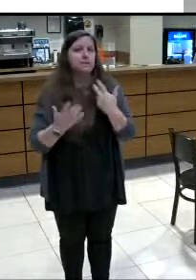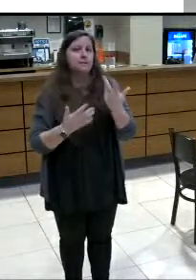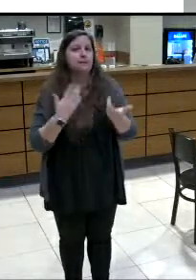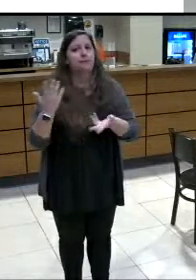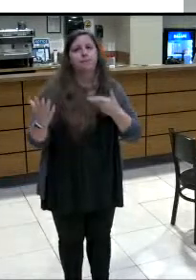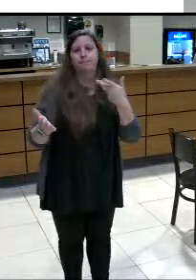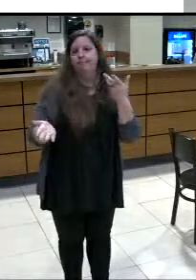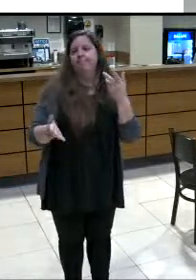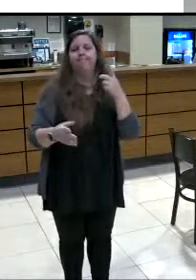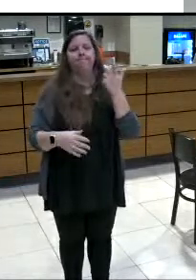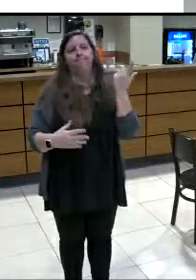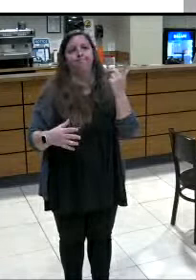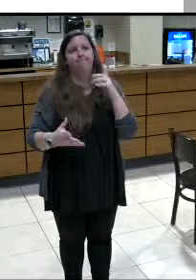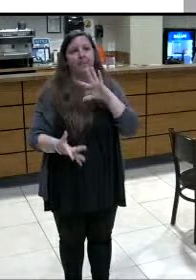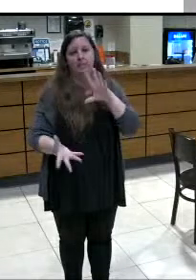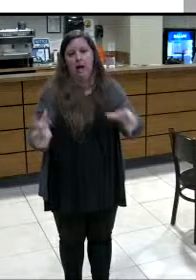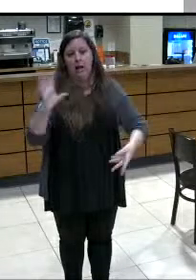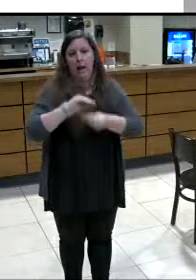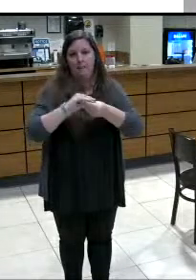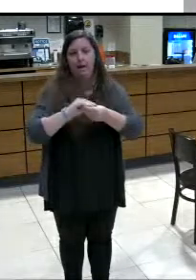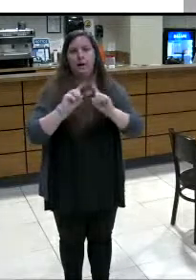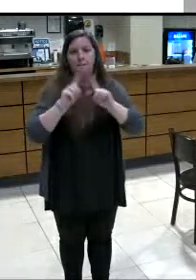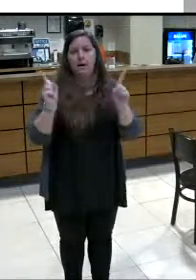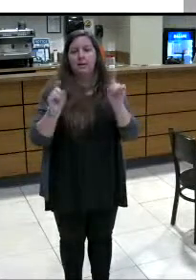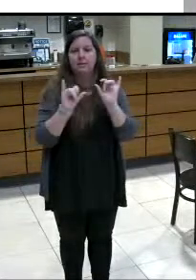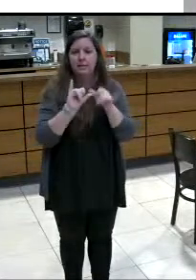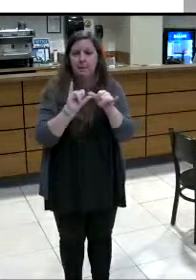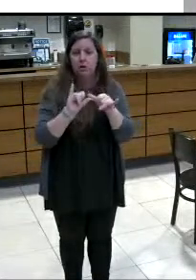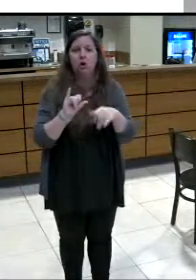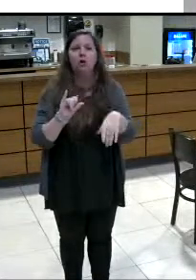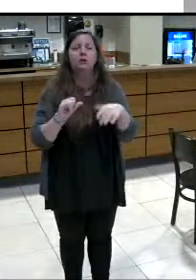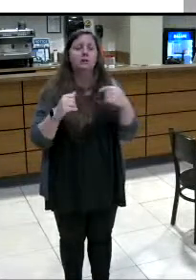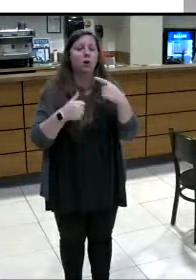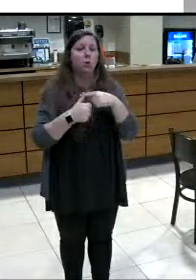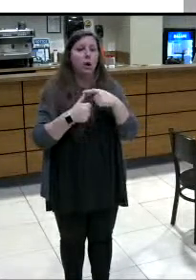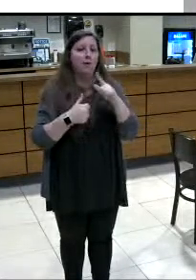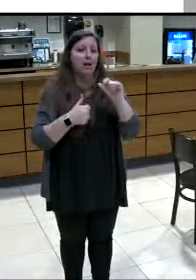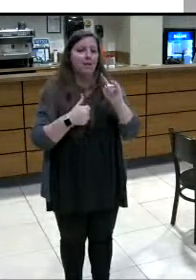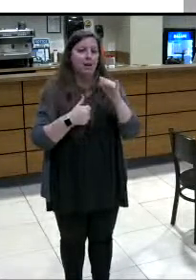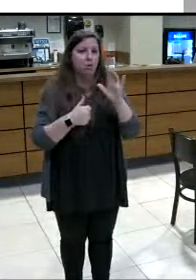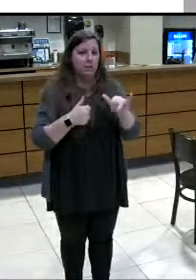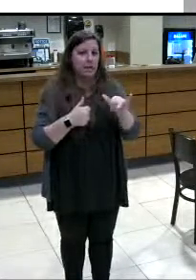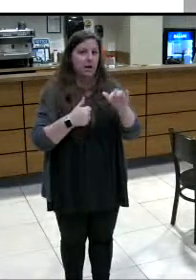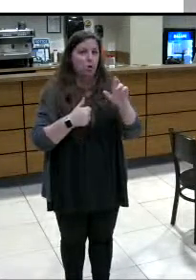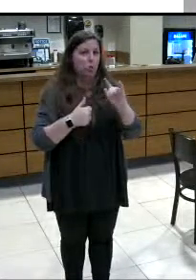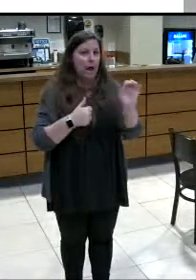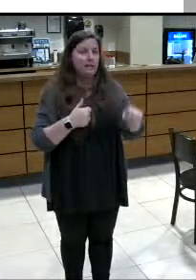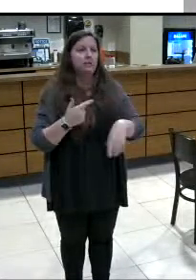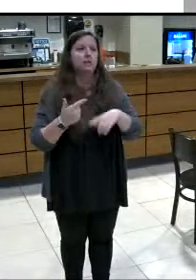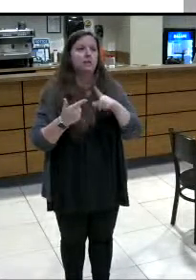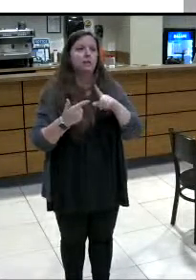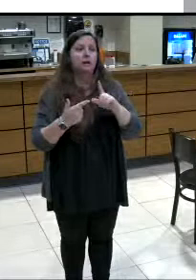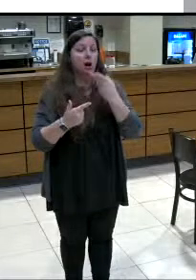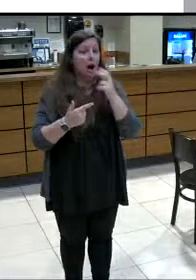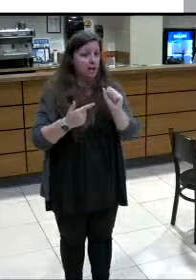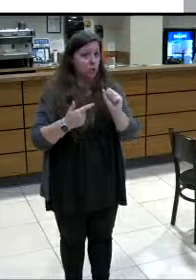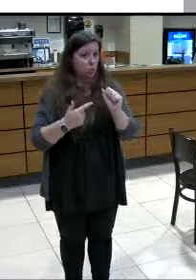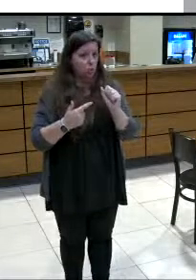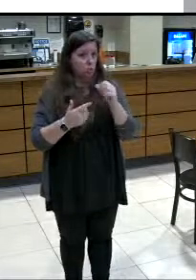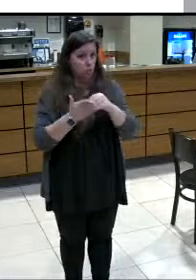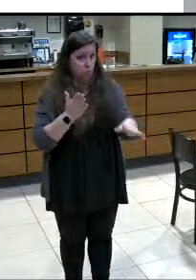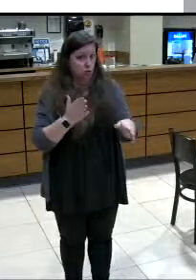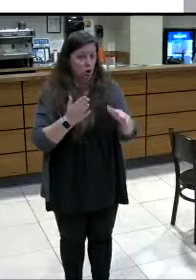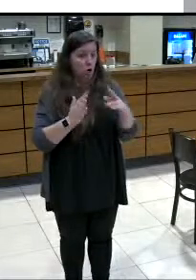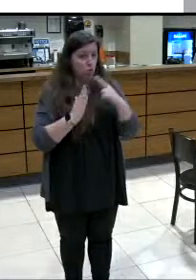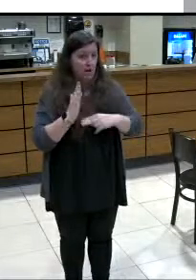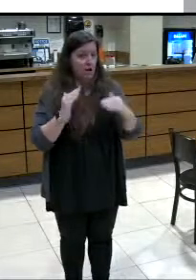dynamic, but similar. So we have a literacy rate. Are our high school students reading on grade level?